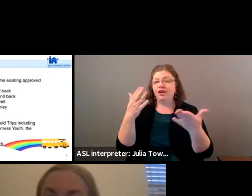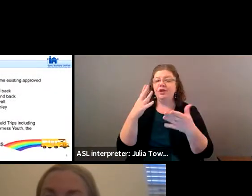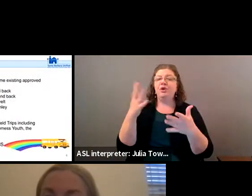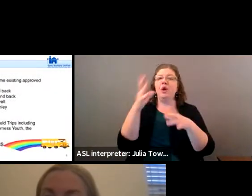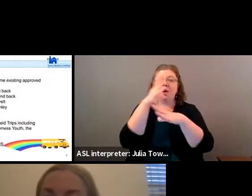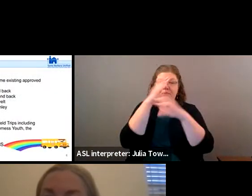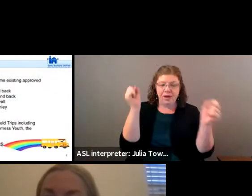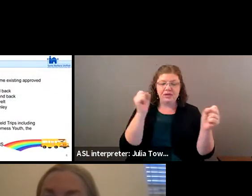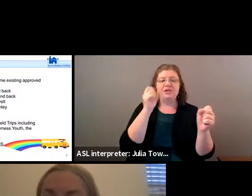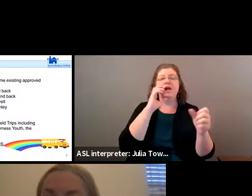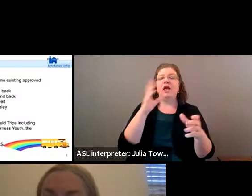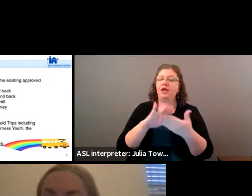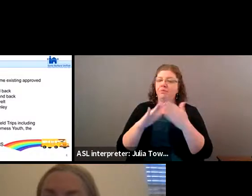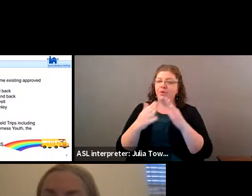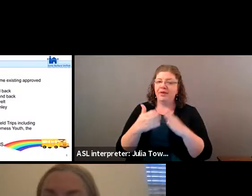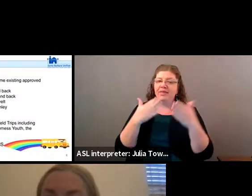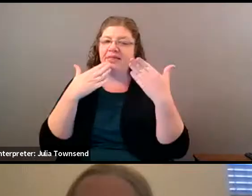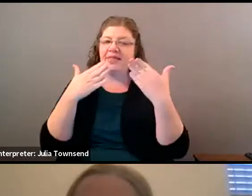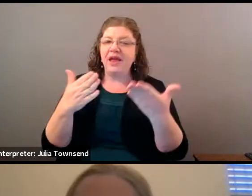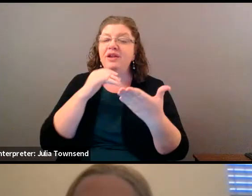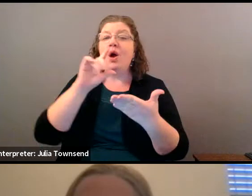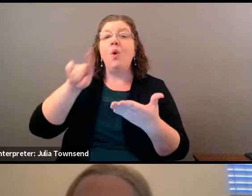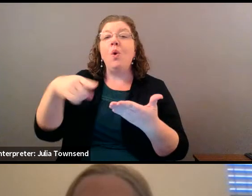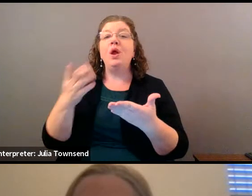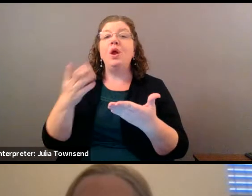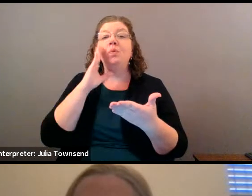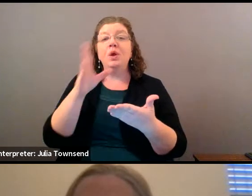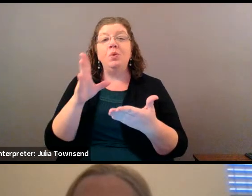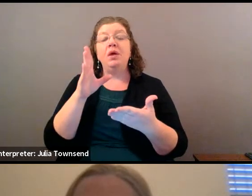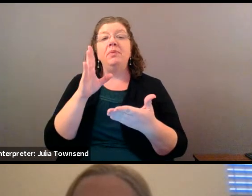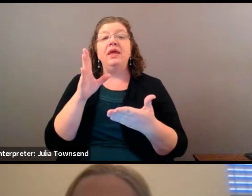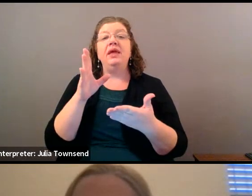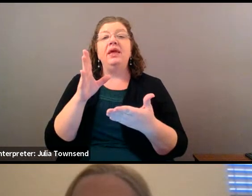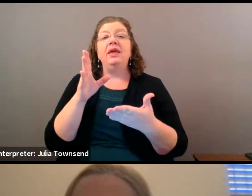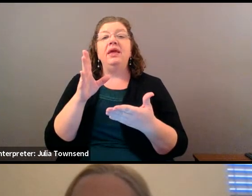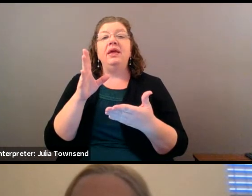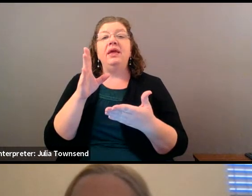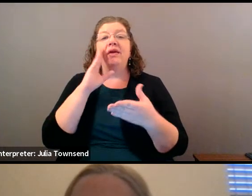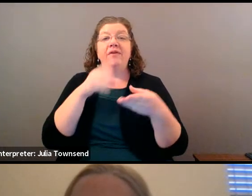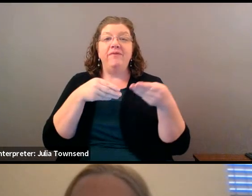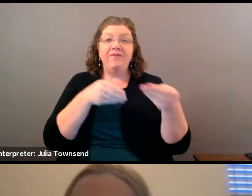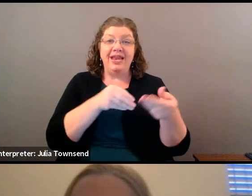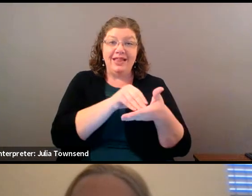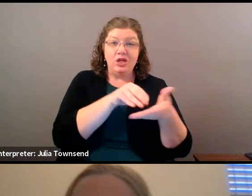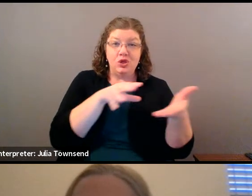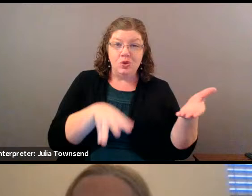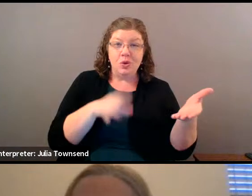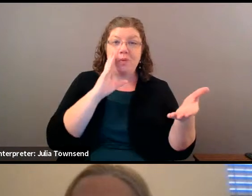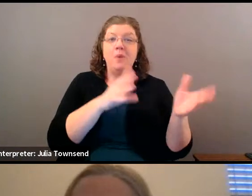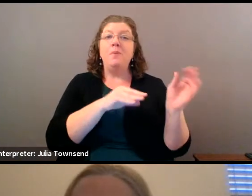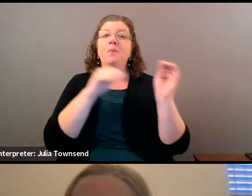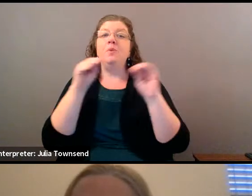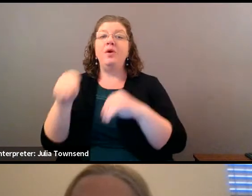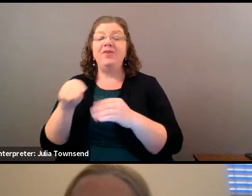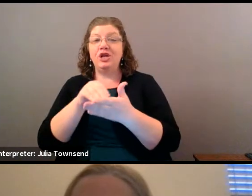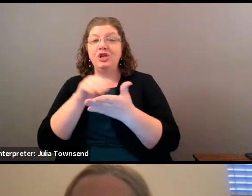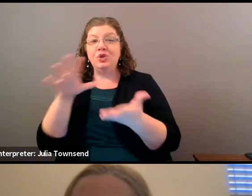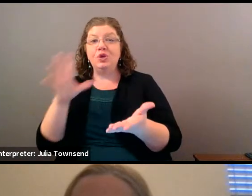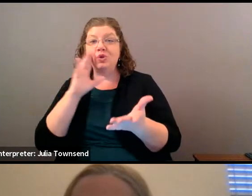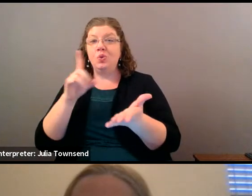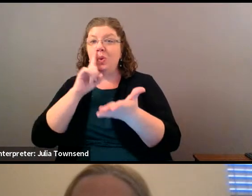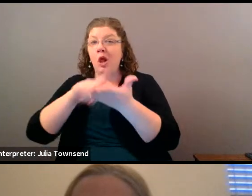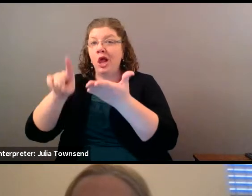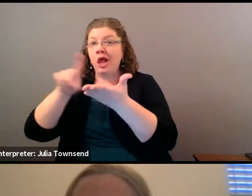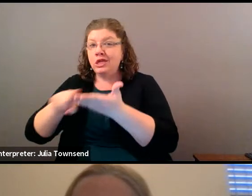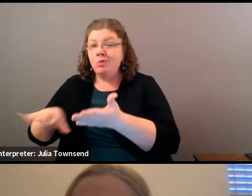our community. Not only will we be feeding the students, but we will be moving our students to go explore